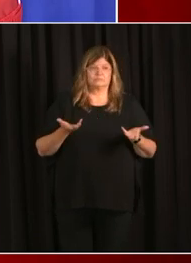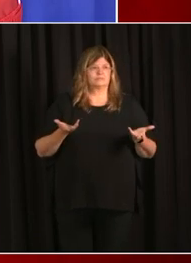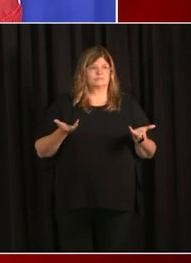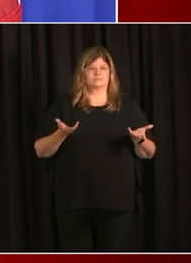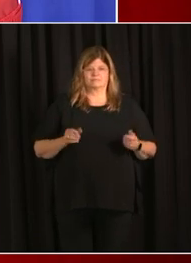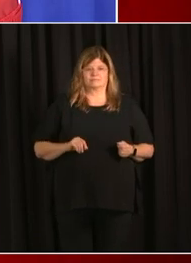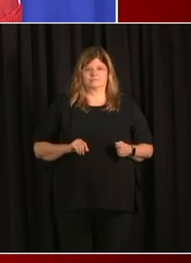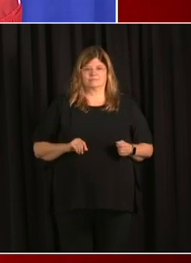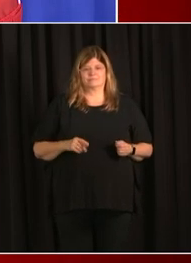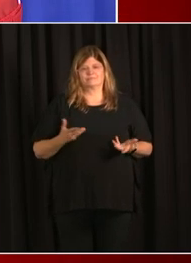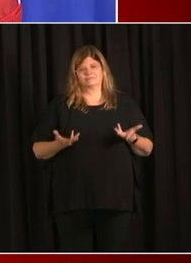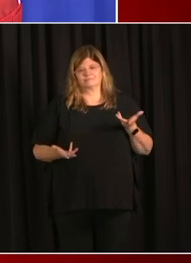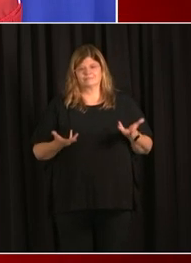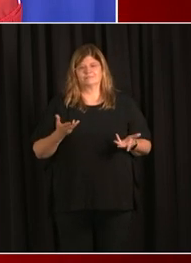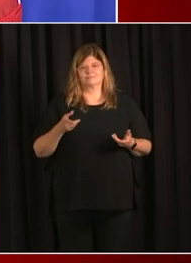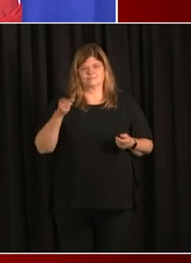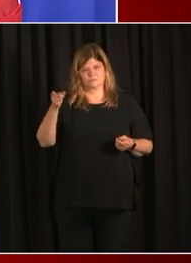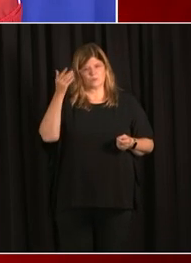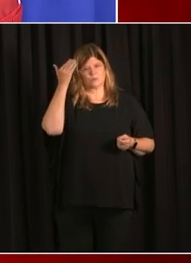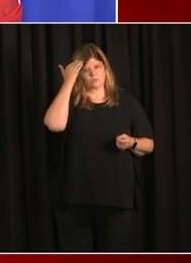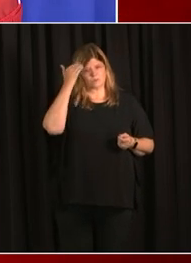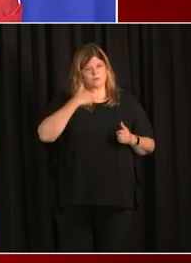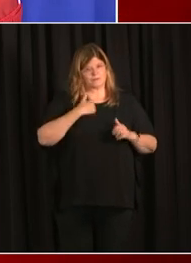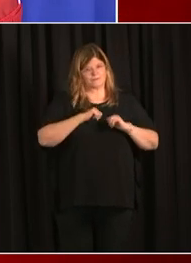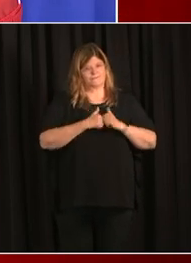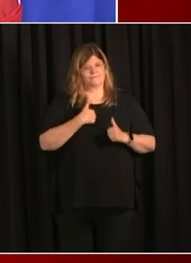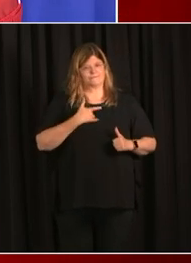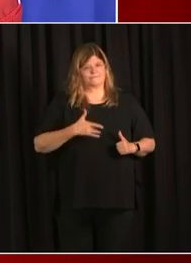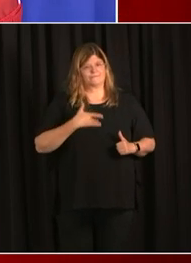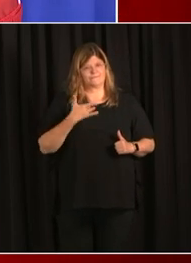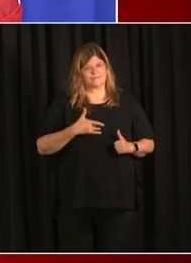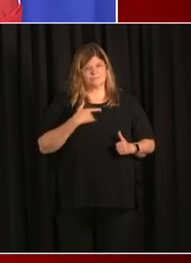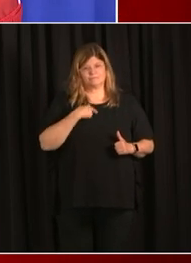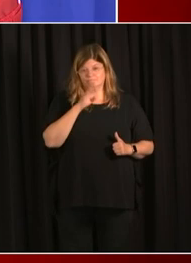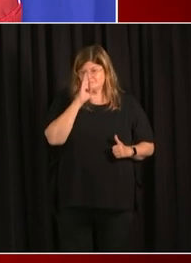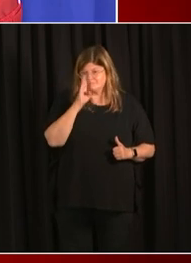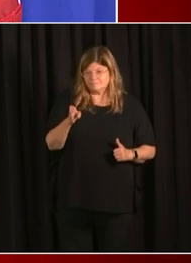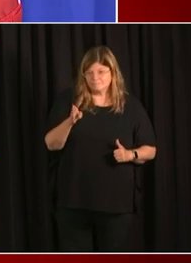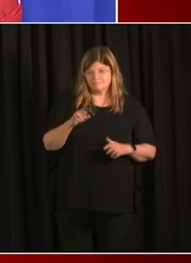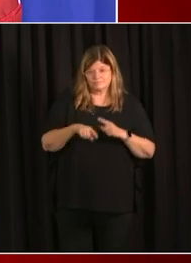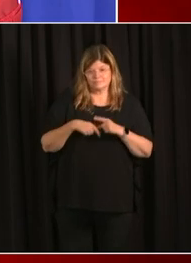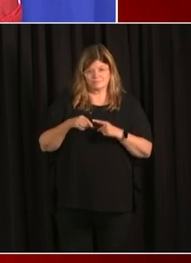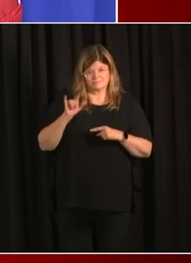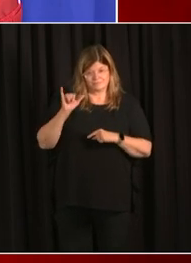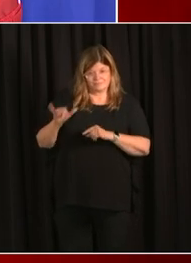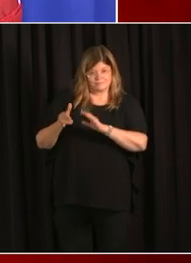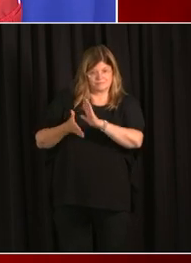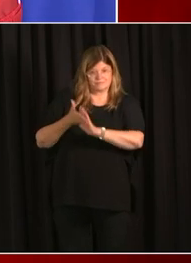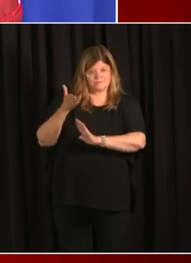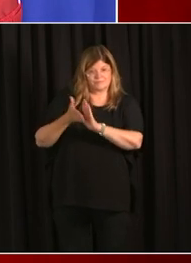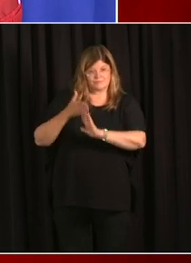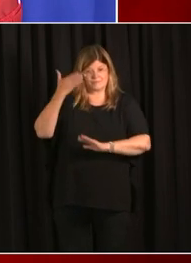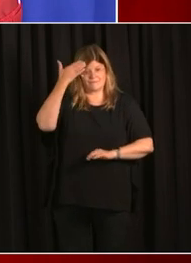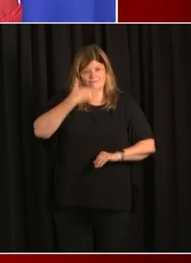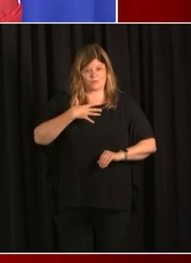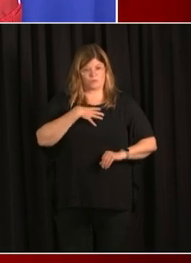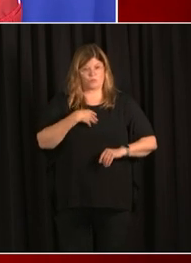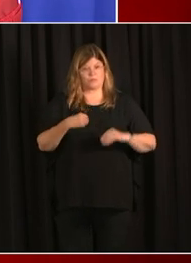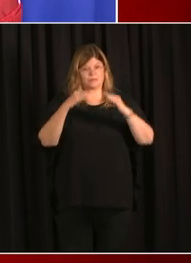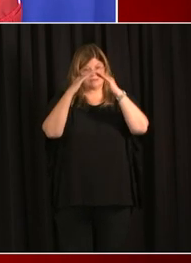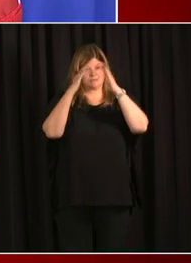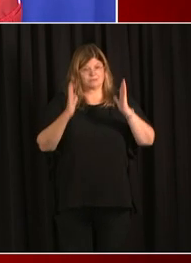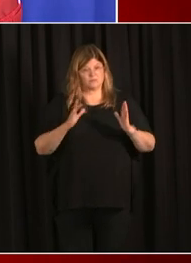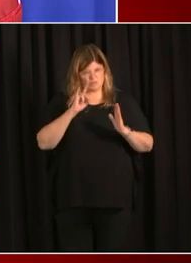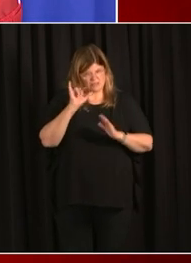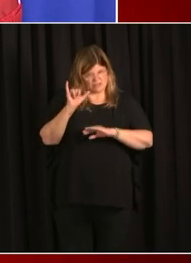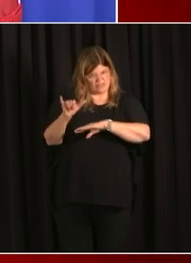think you know how I feel. I've made it very plain how I feel about the operations in front of the White House on